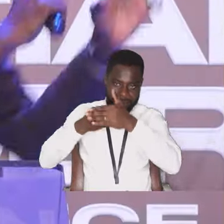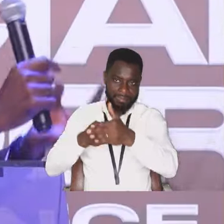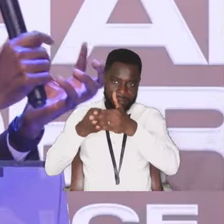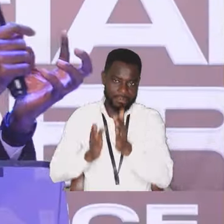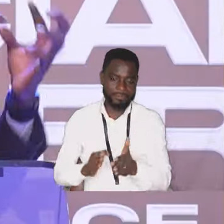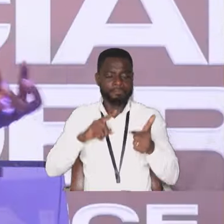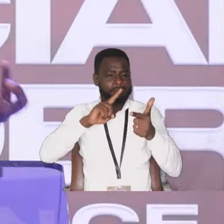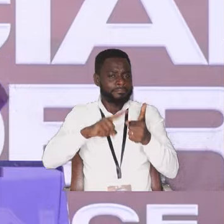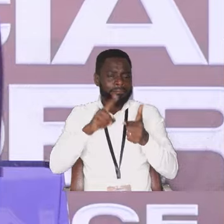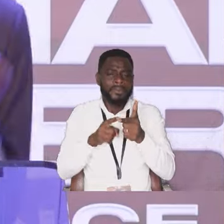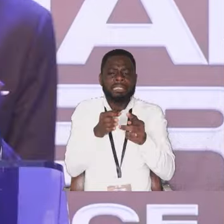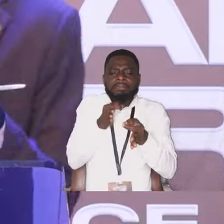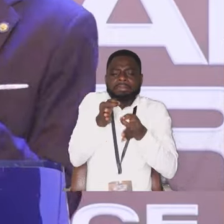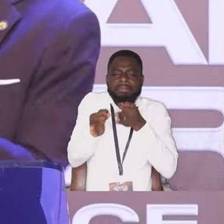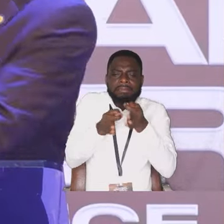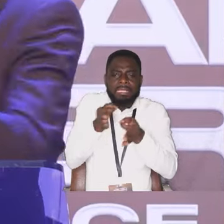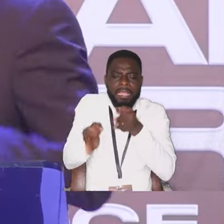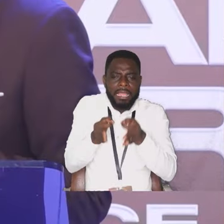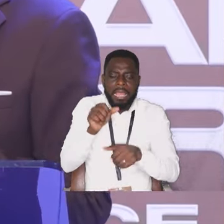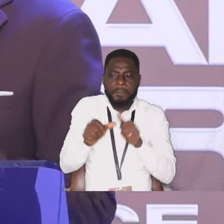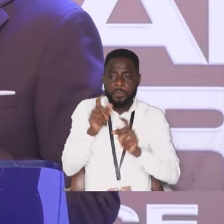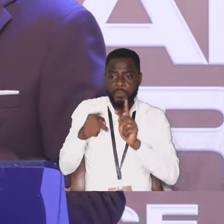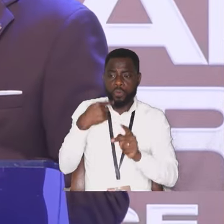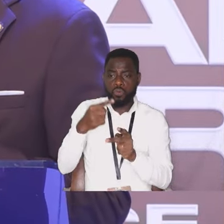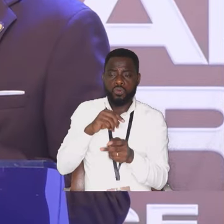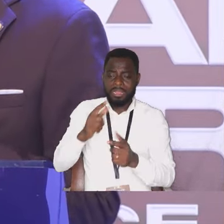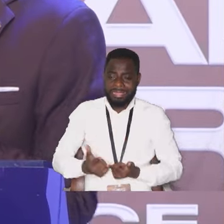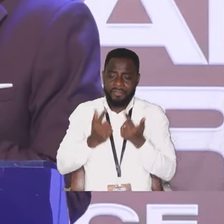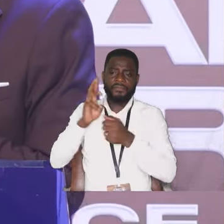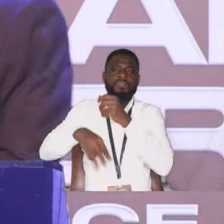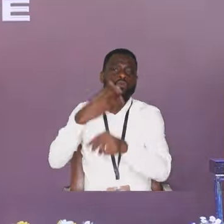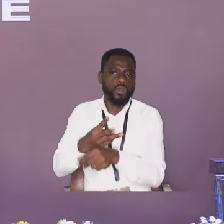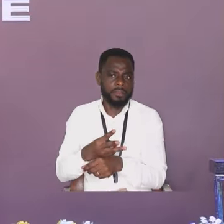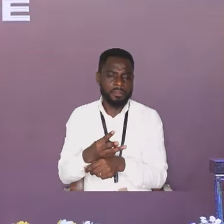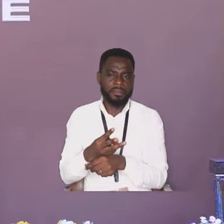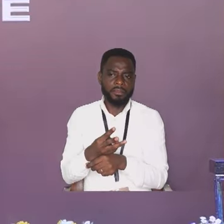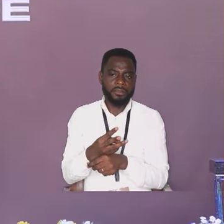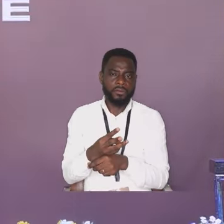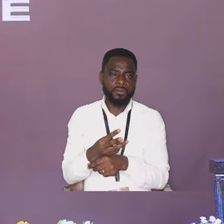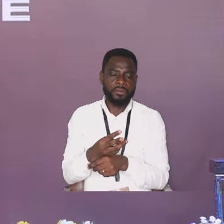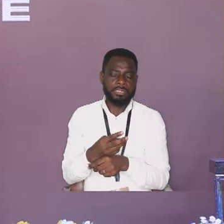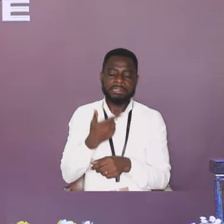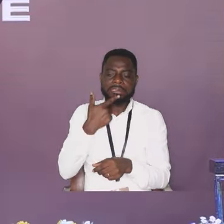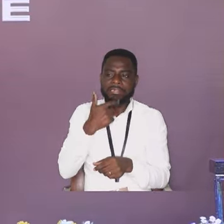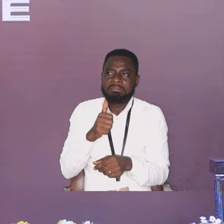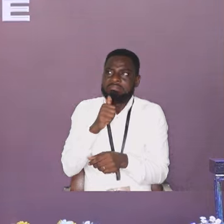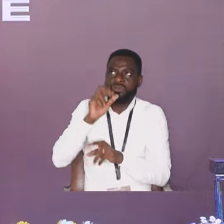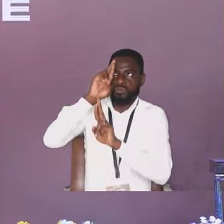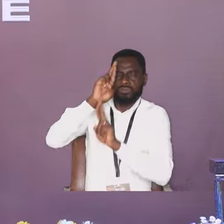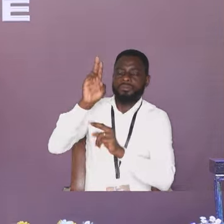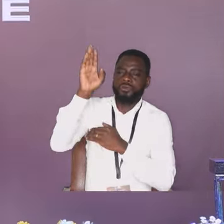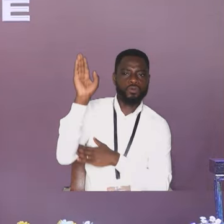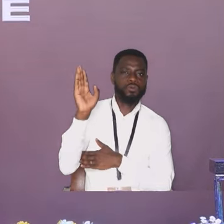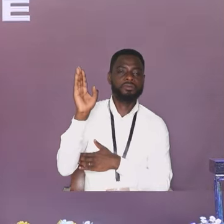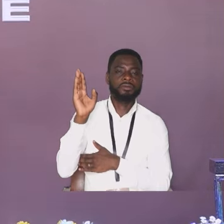or describing people that live within the secular context. They have no room at all for God. So what it means